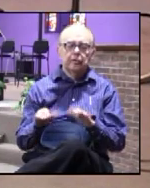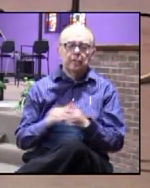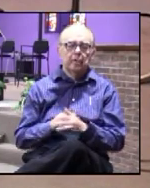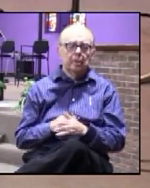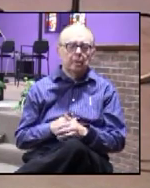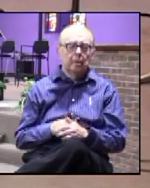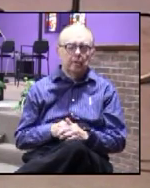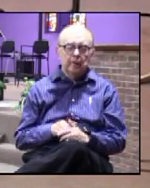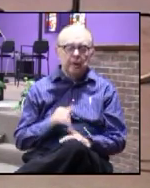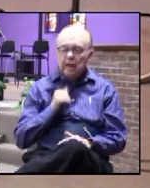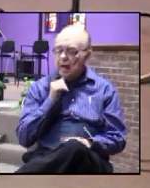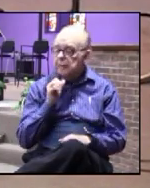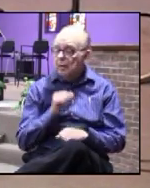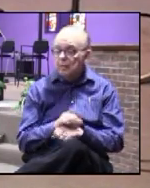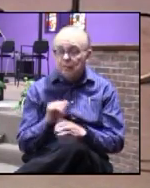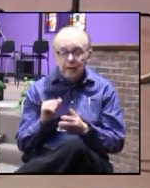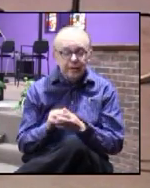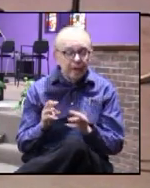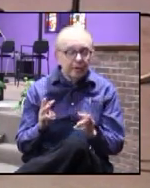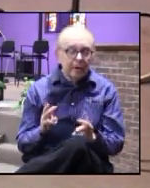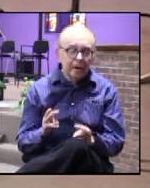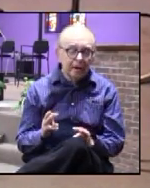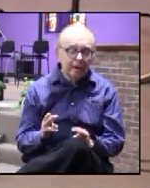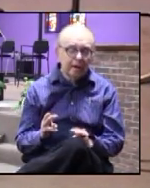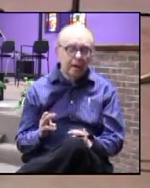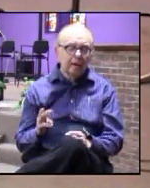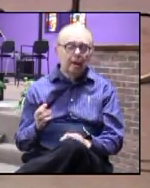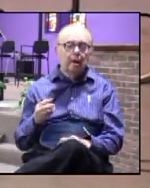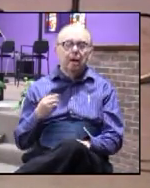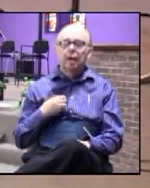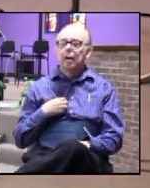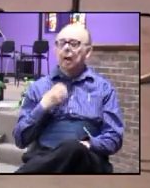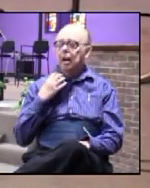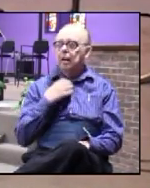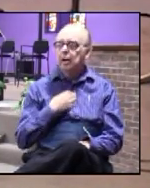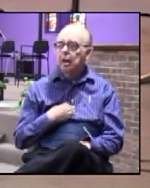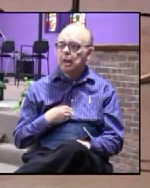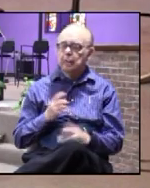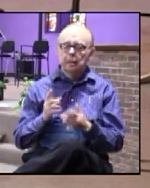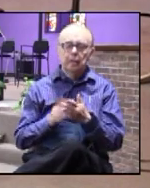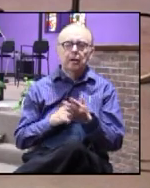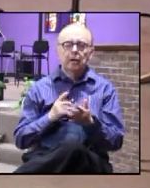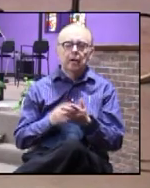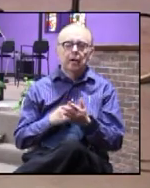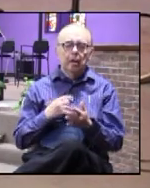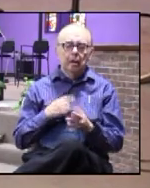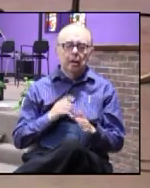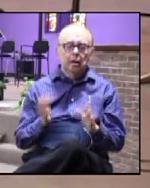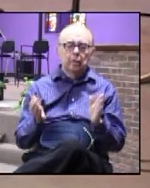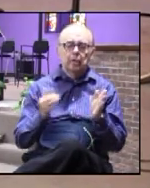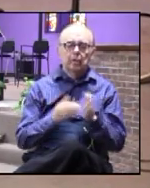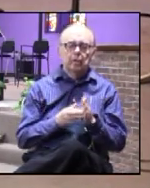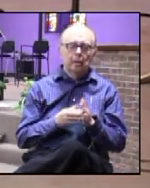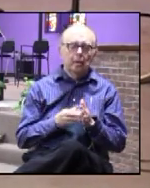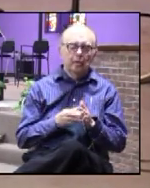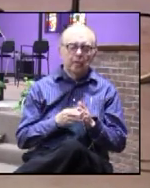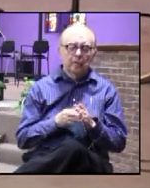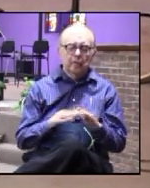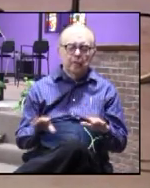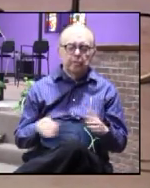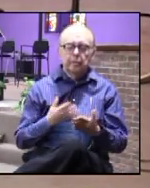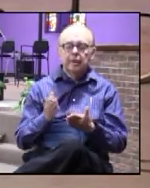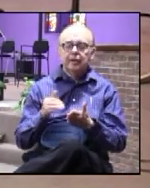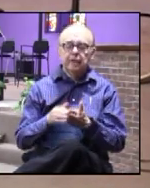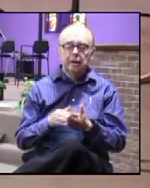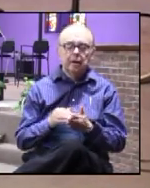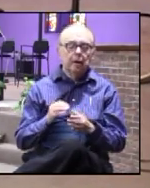It doesn't work. I wish sometimes I could go back and redo a lot of things over in